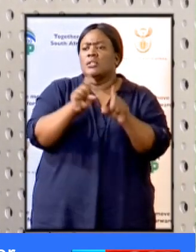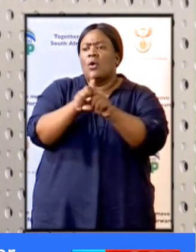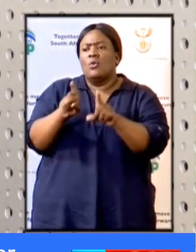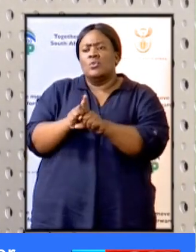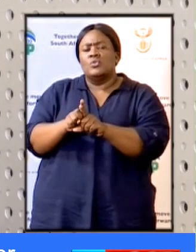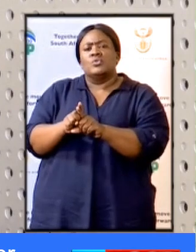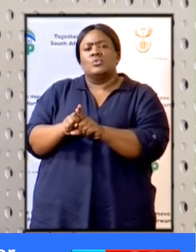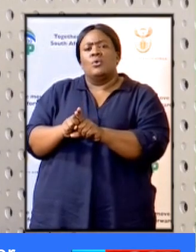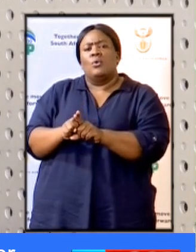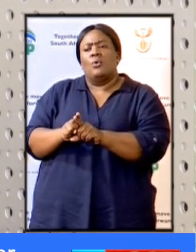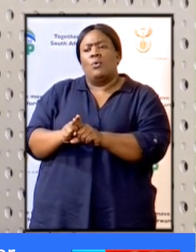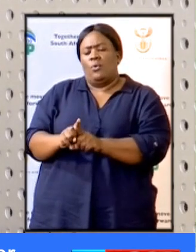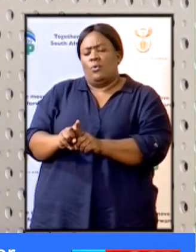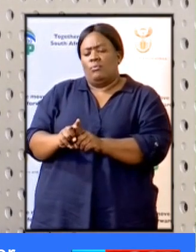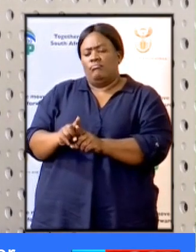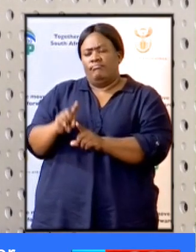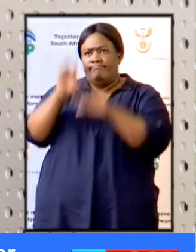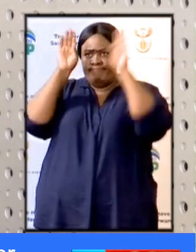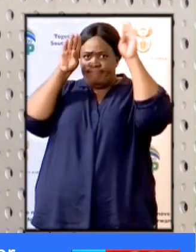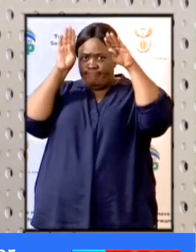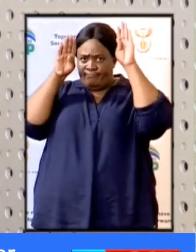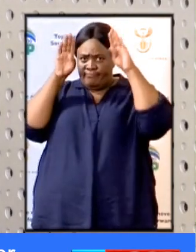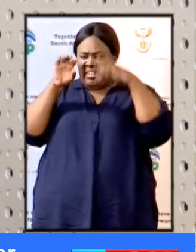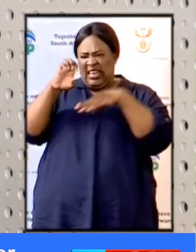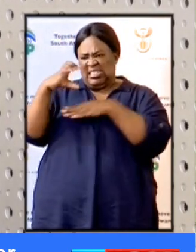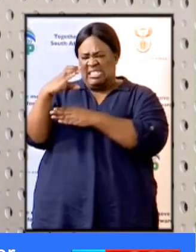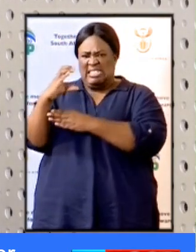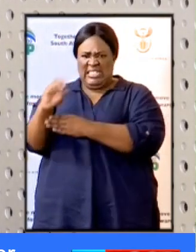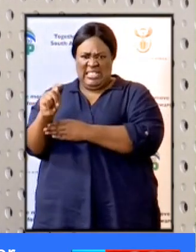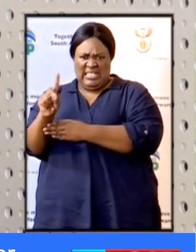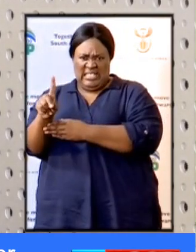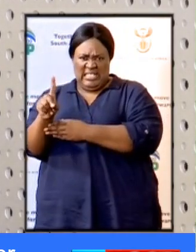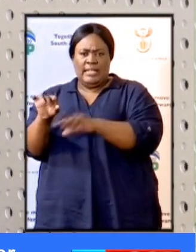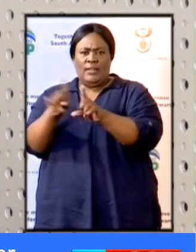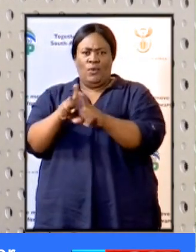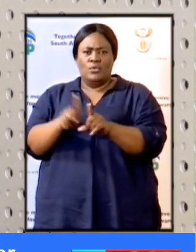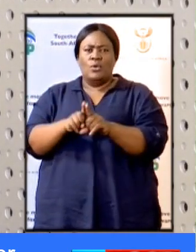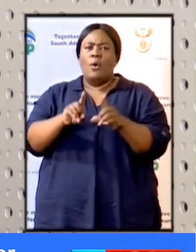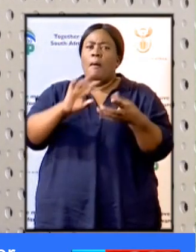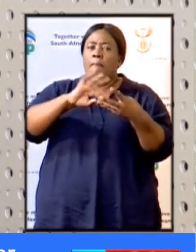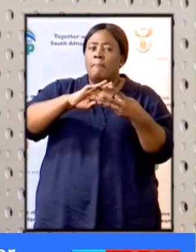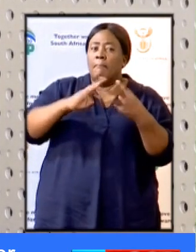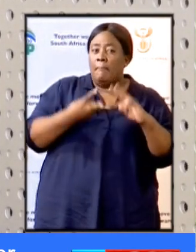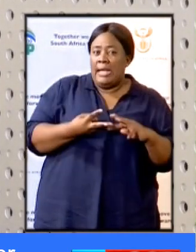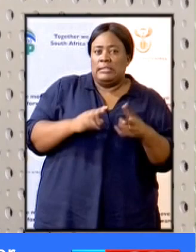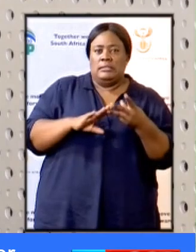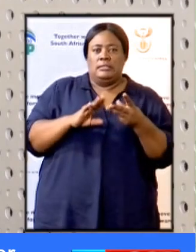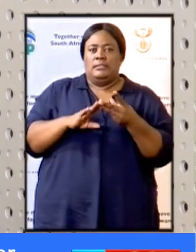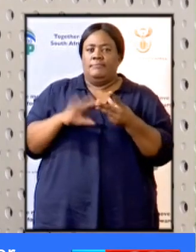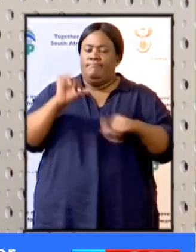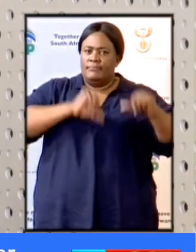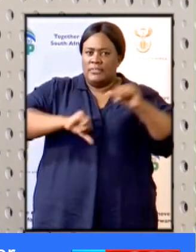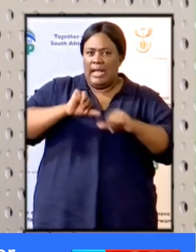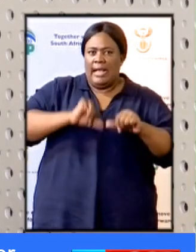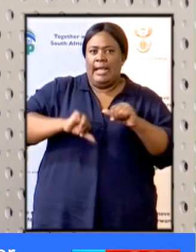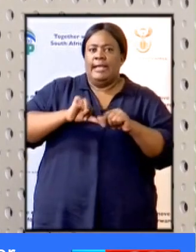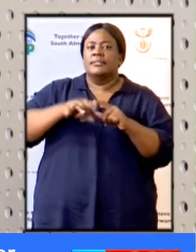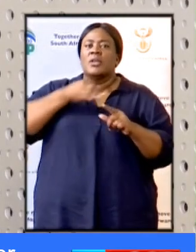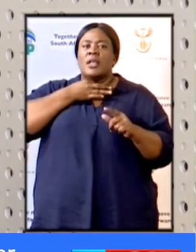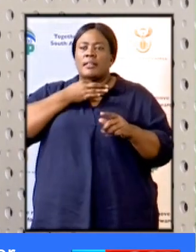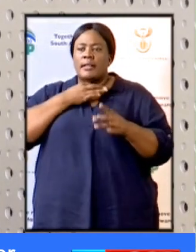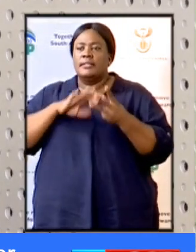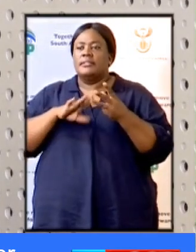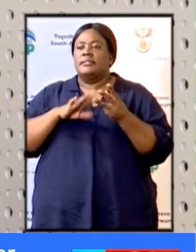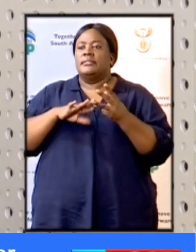and some of the subjects which are covered include maths, physical science, English, foreign first additional language,